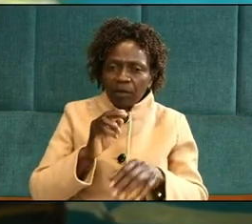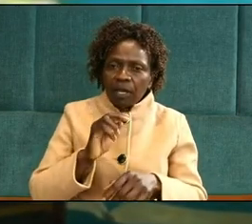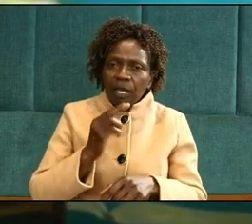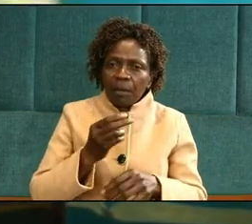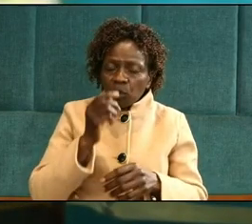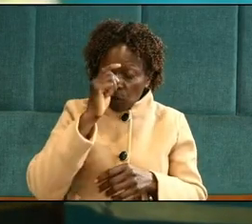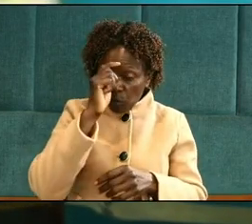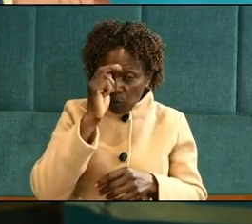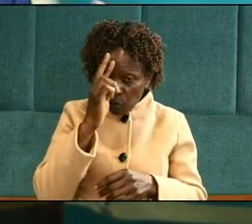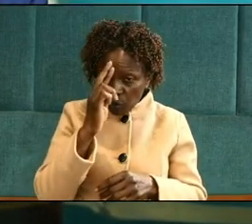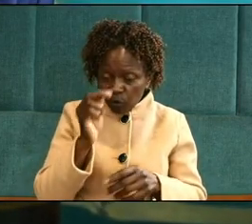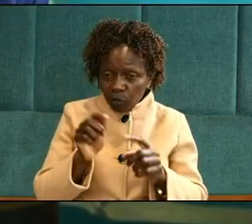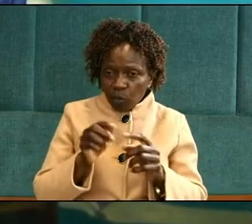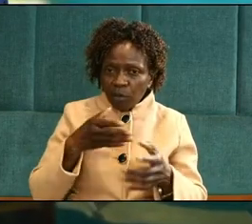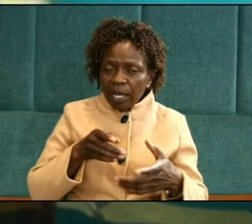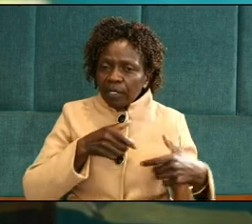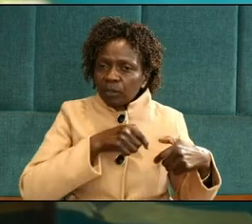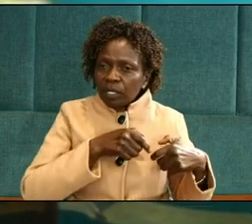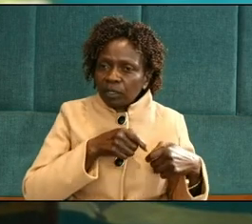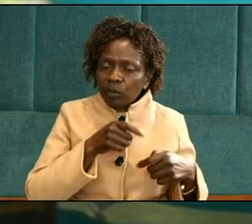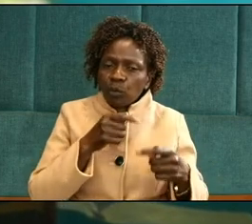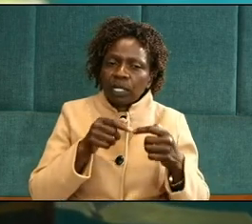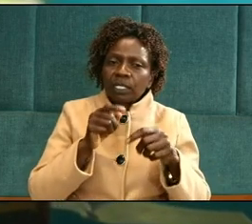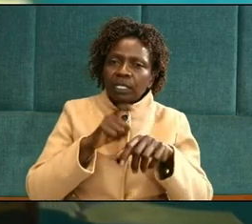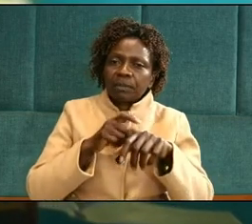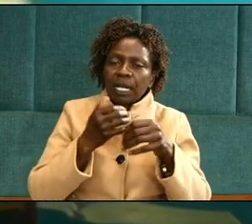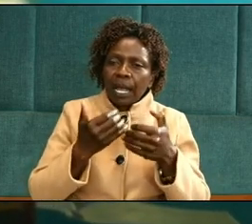spouse. When times are hard,